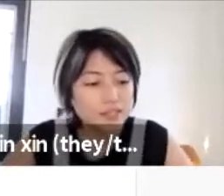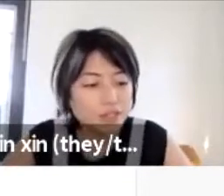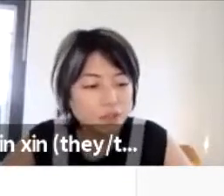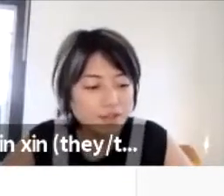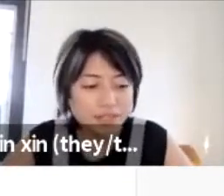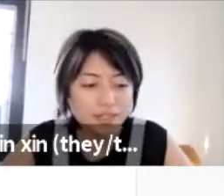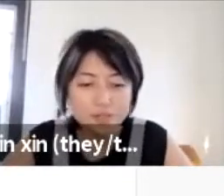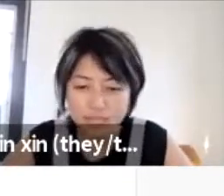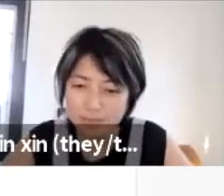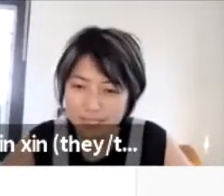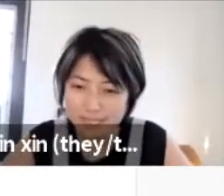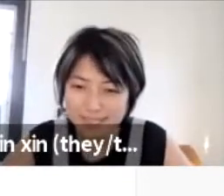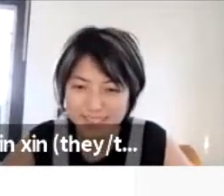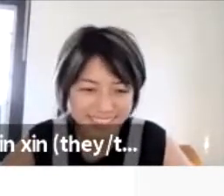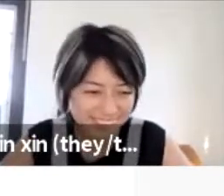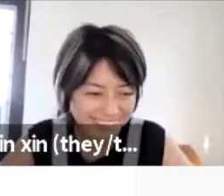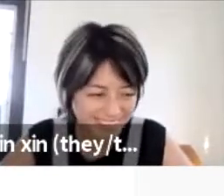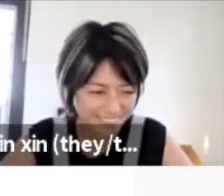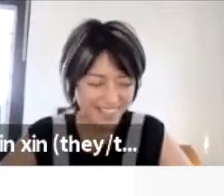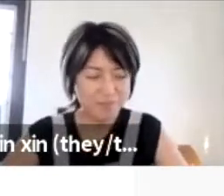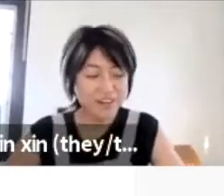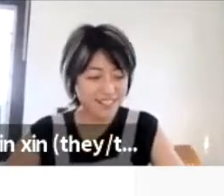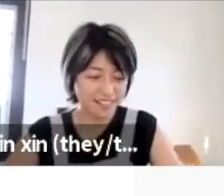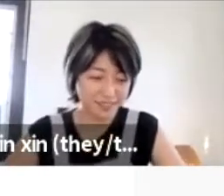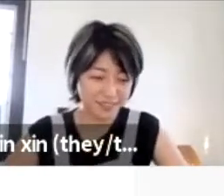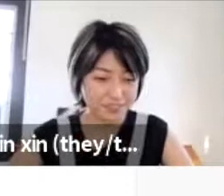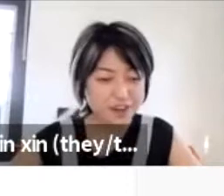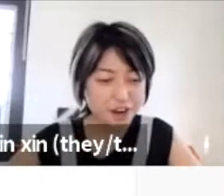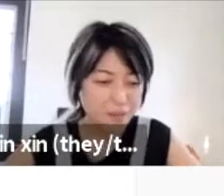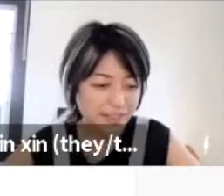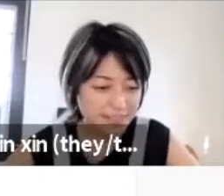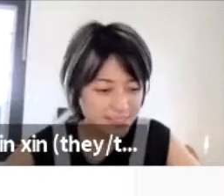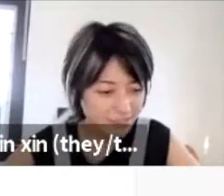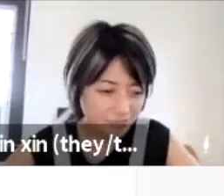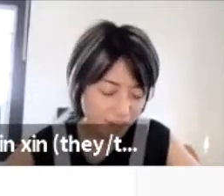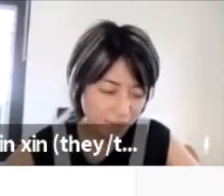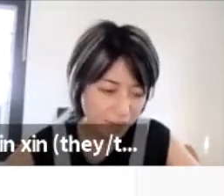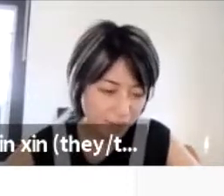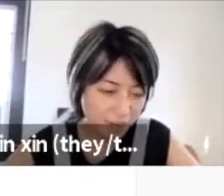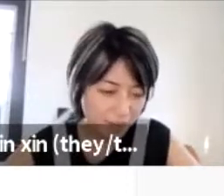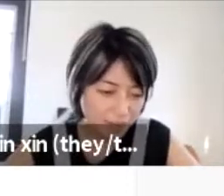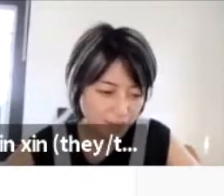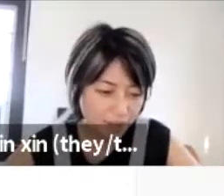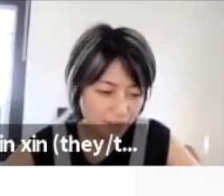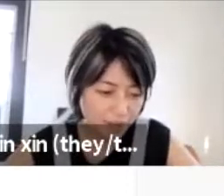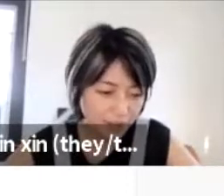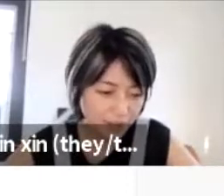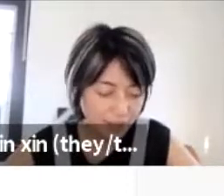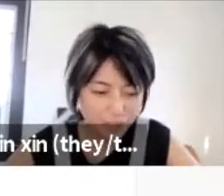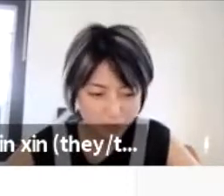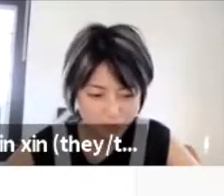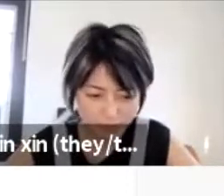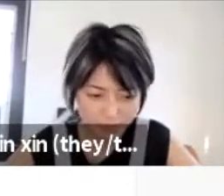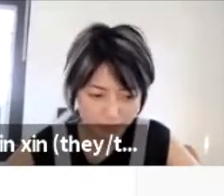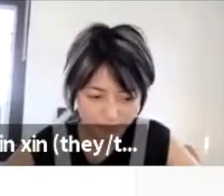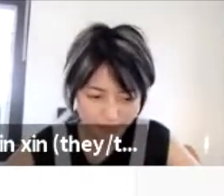Okay, so I found a 14 minutes park sound this is from, I don't know